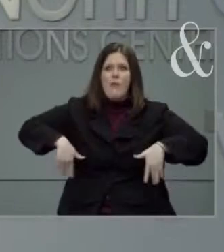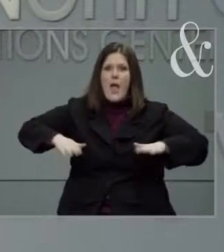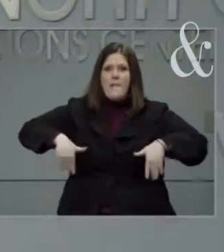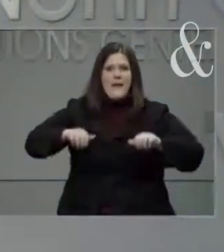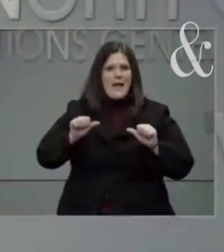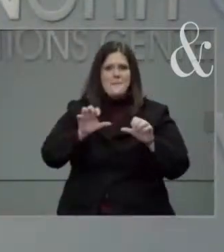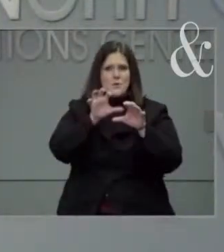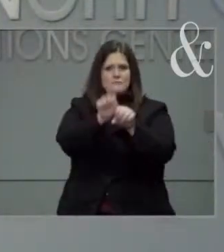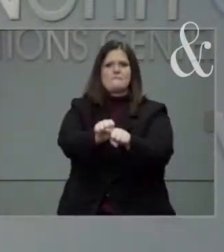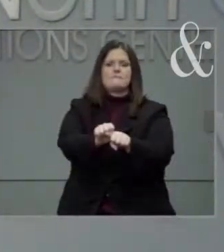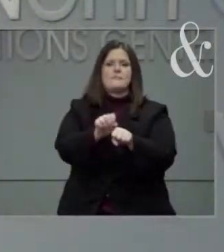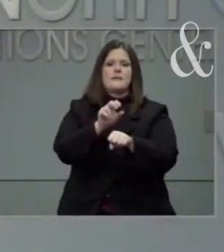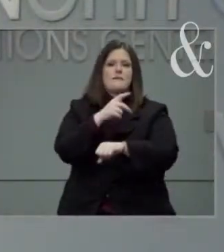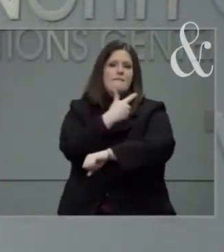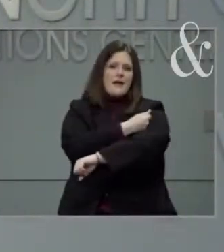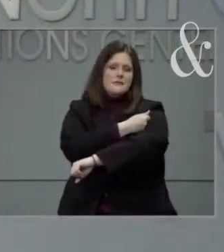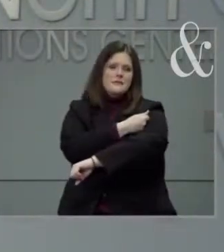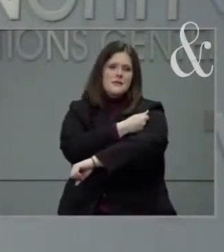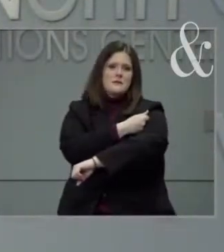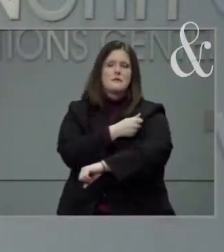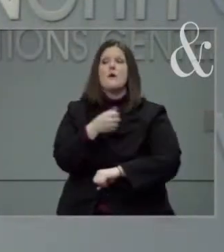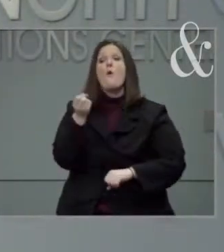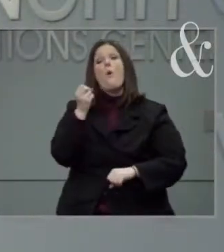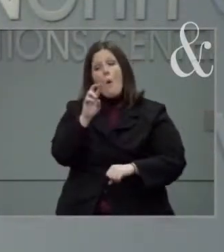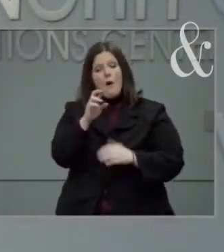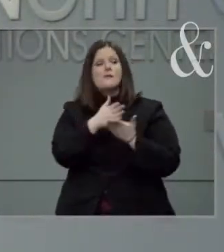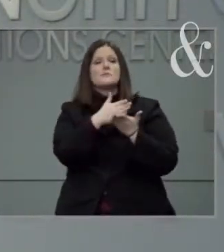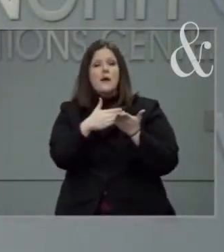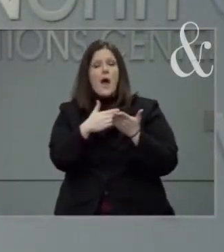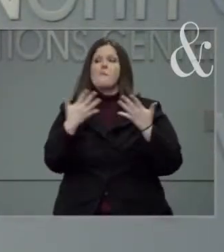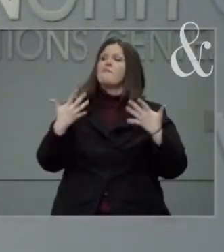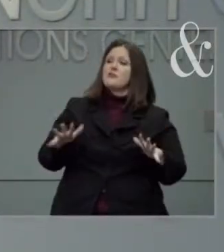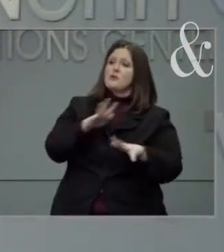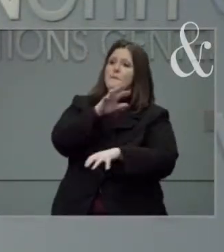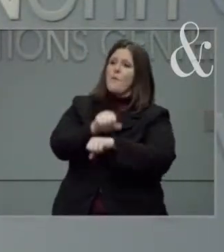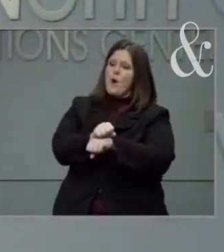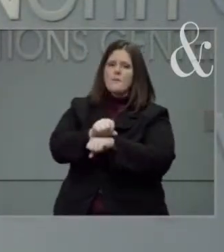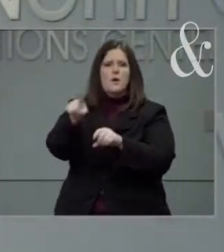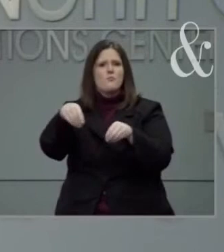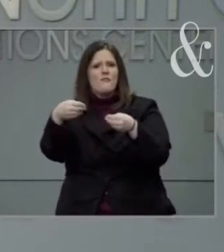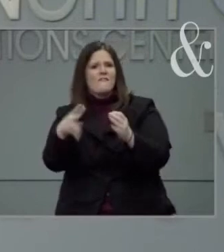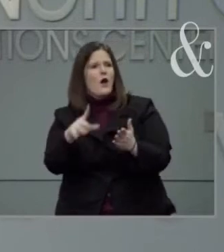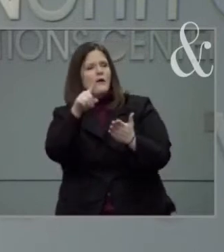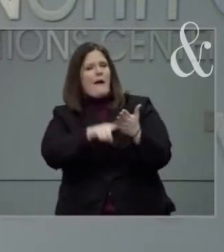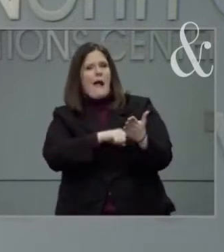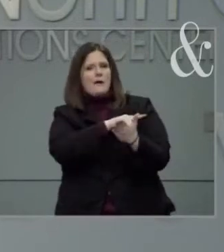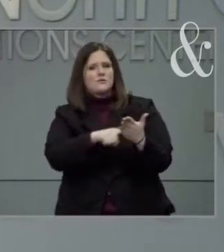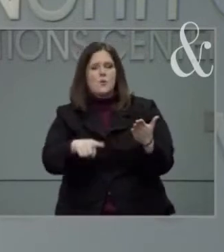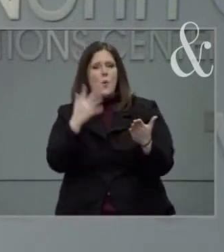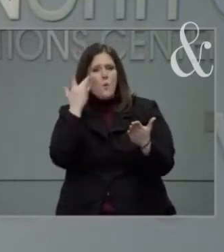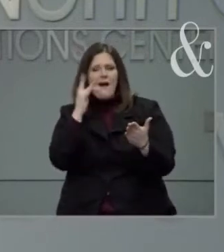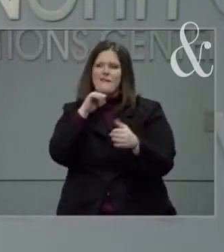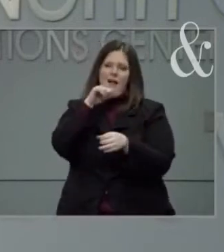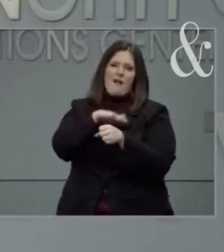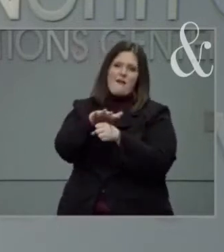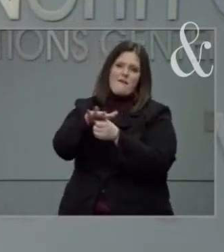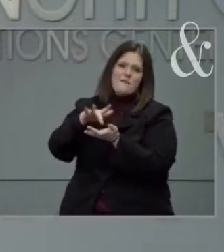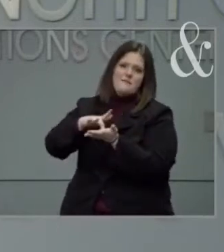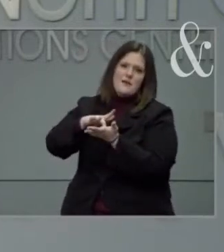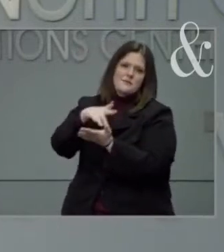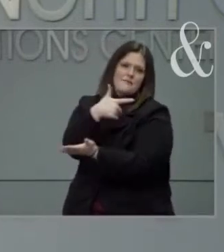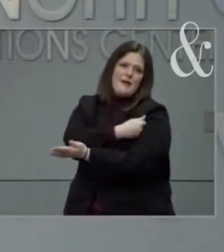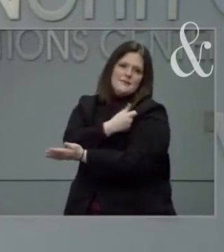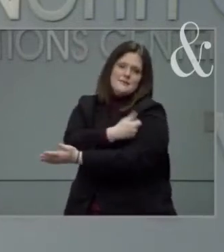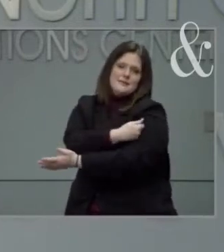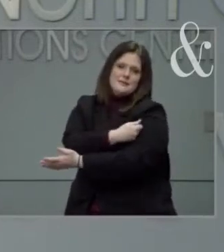to get the vaccine, or they did have an appointment and it was canceled due to the provider not having an adequate amount of vaccines on hand. But